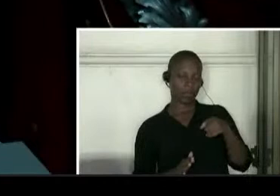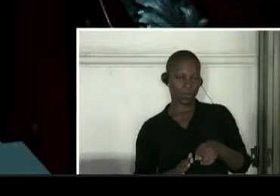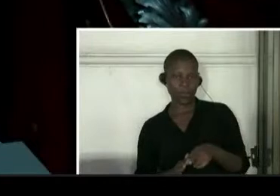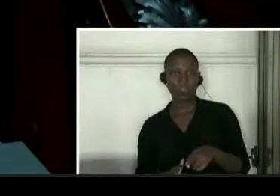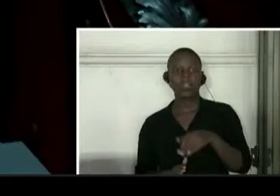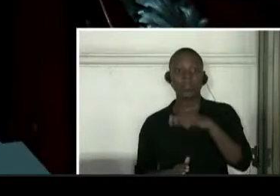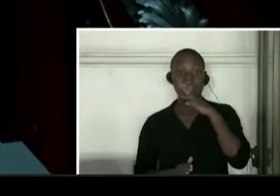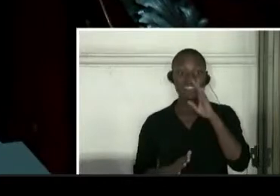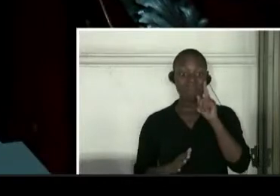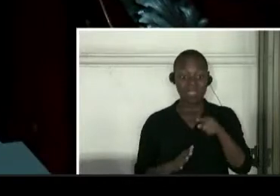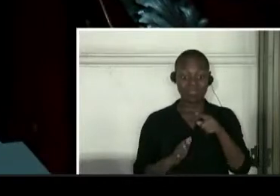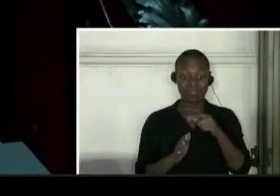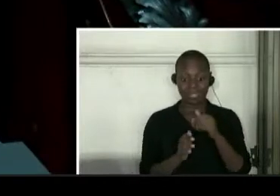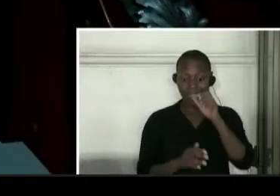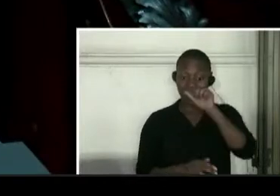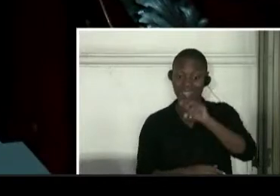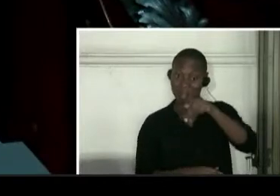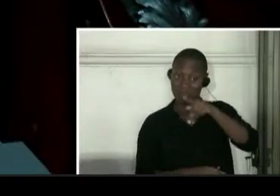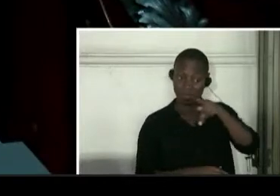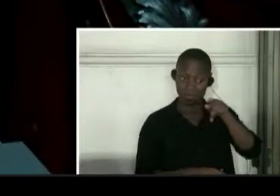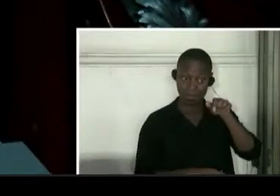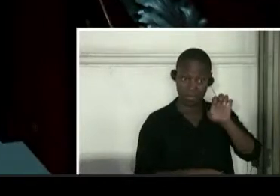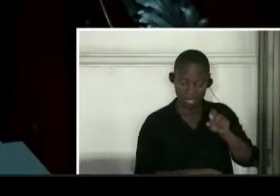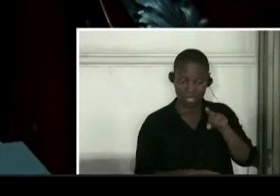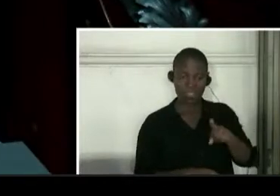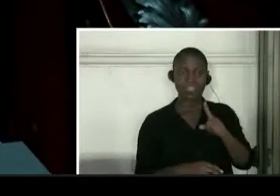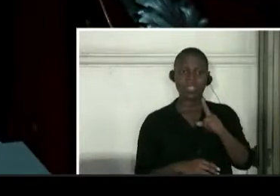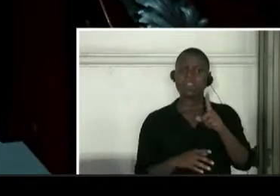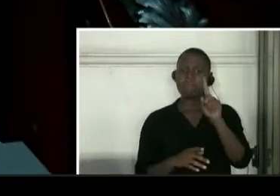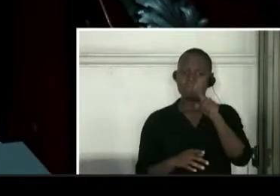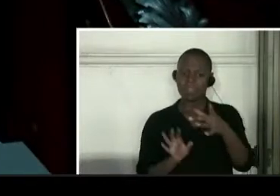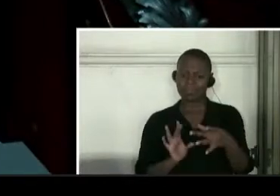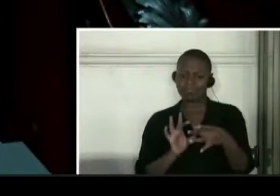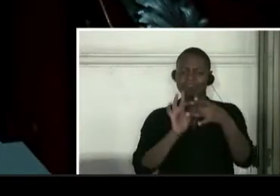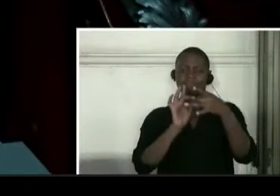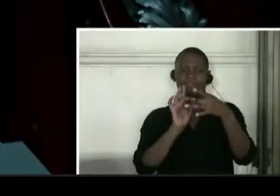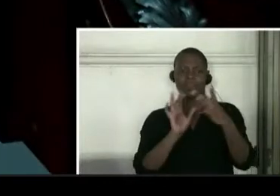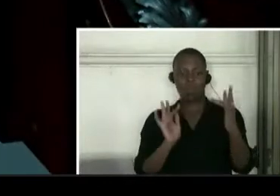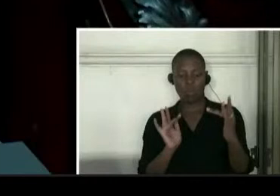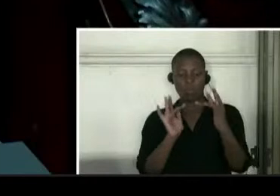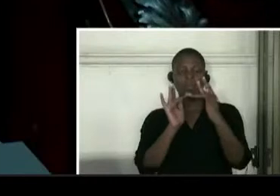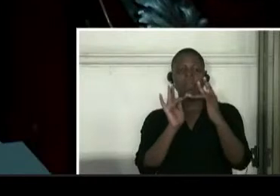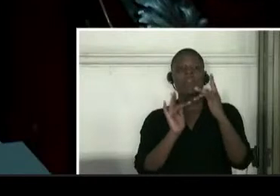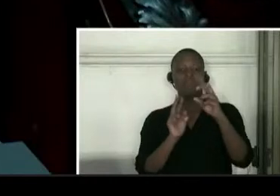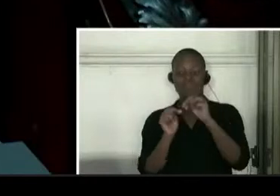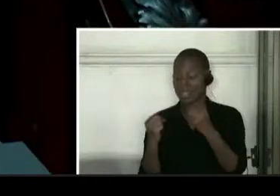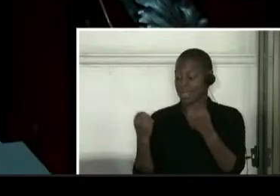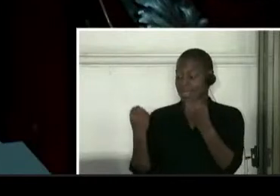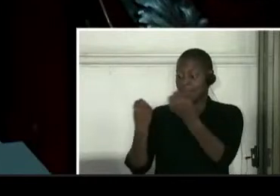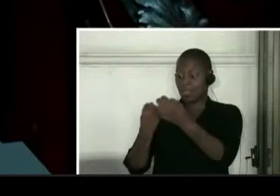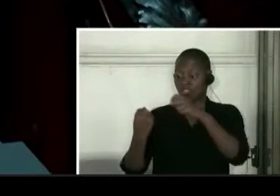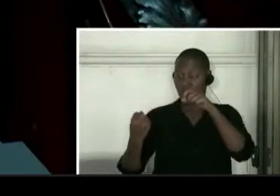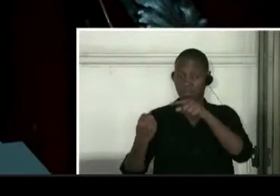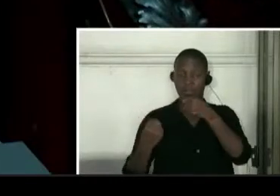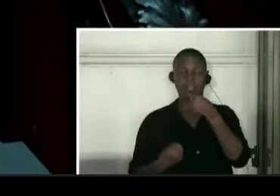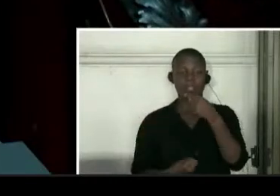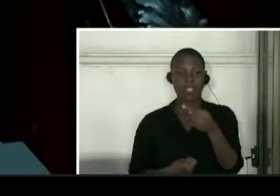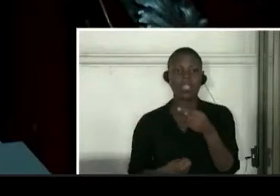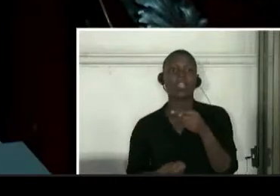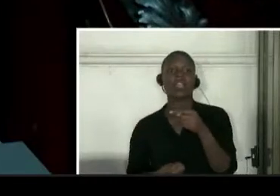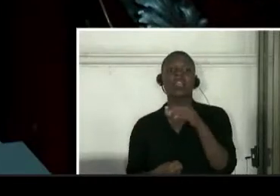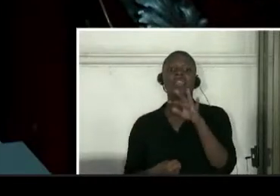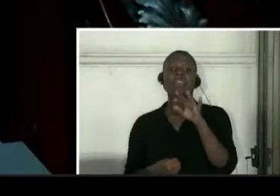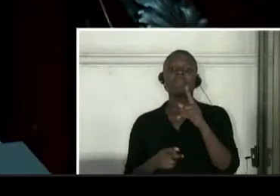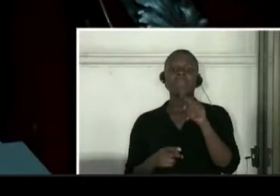with the National Development Plan and the Provincial Growth Development Goals. The department's strategic goals clearly state the linkages